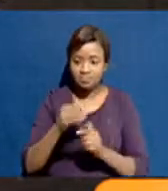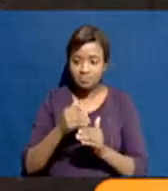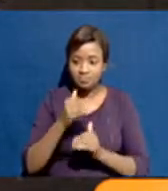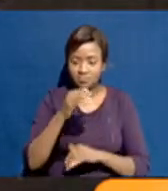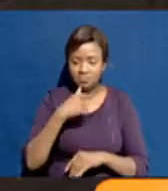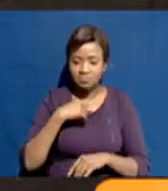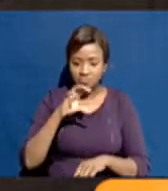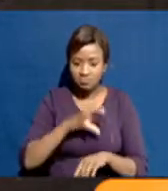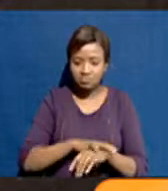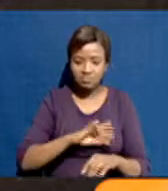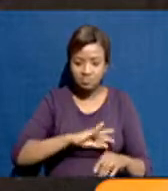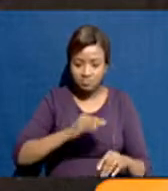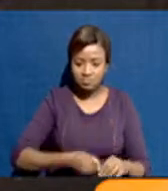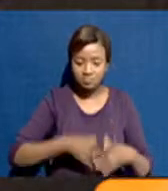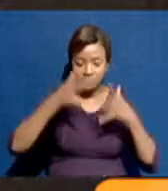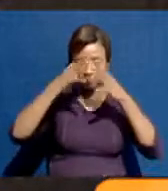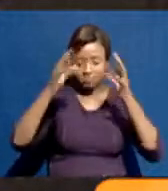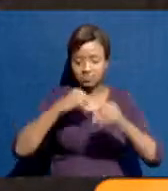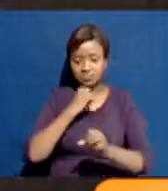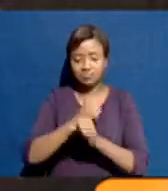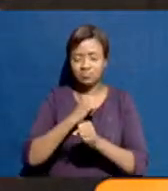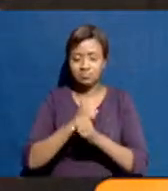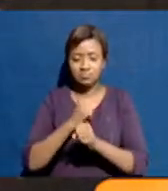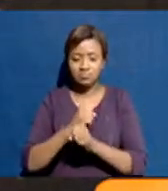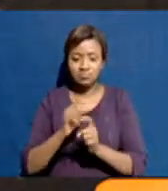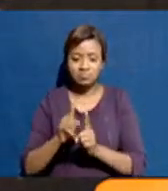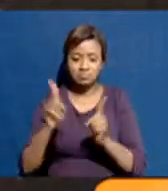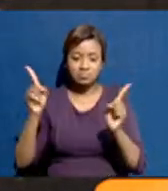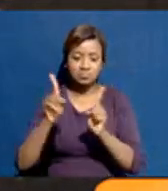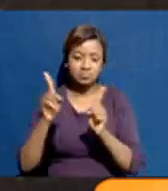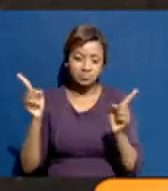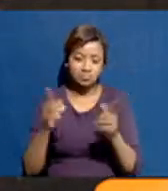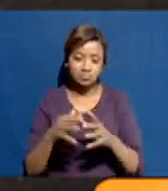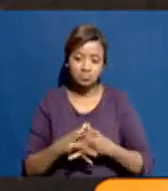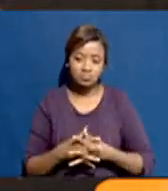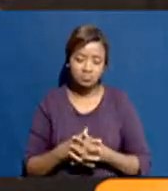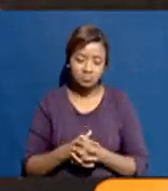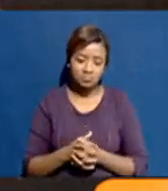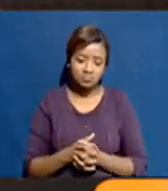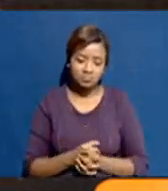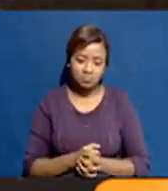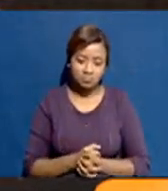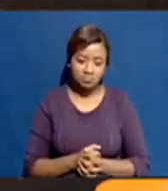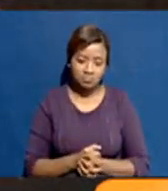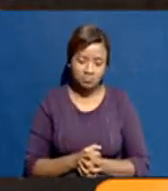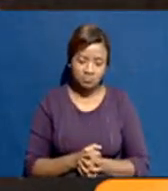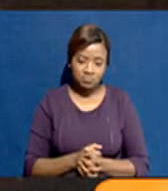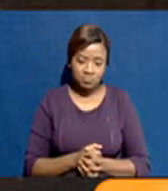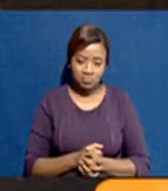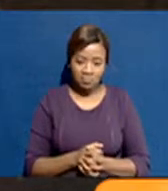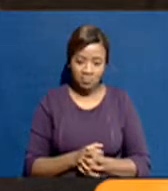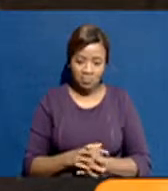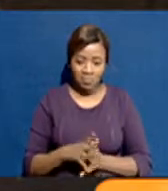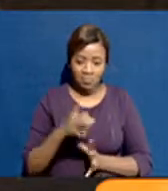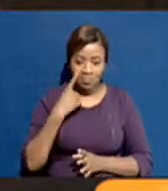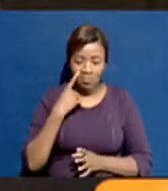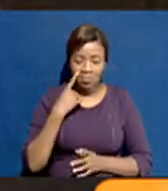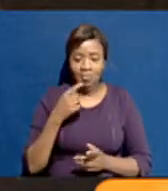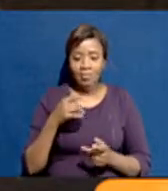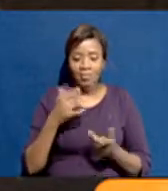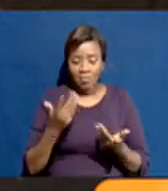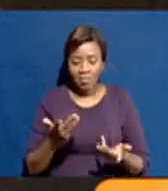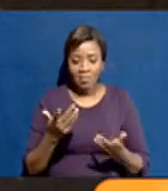pregnant. So at the bottom of this vulnerability path that you're following, there is a sexual encounter. Trevor,